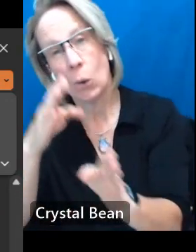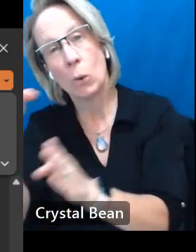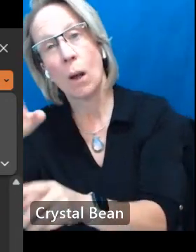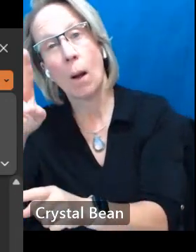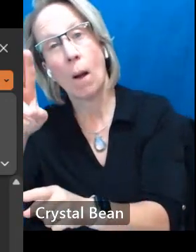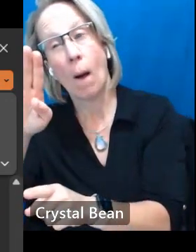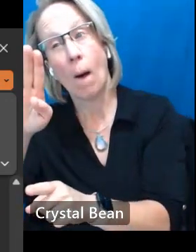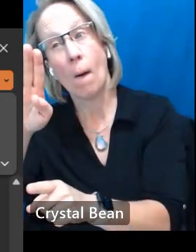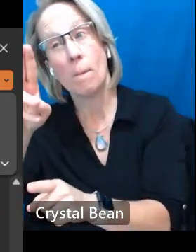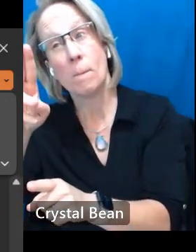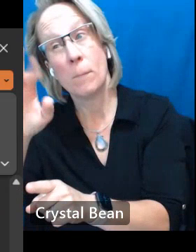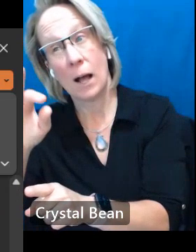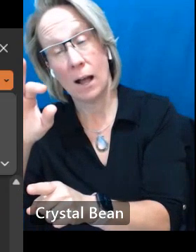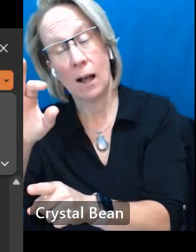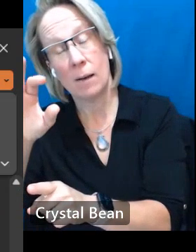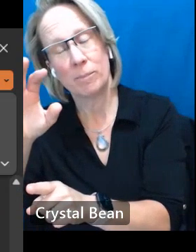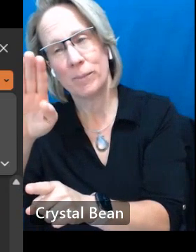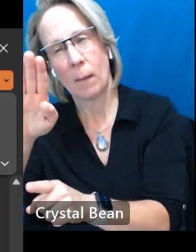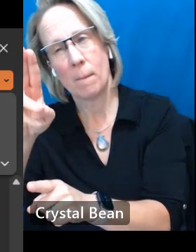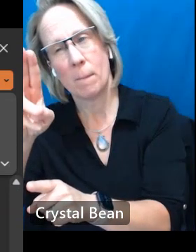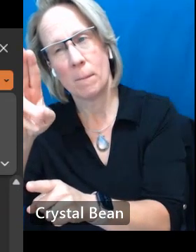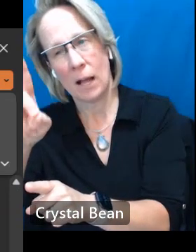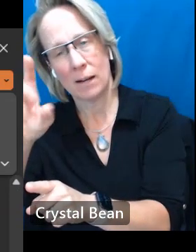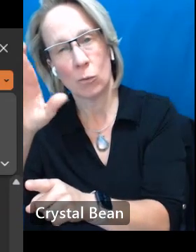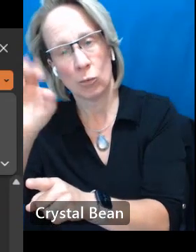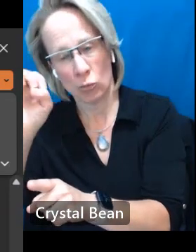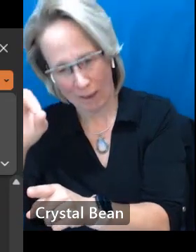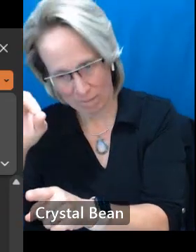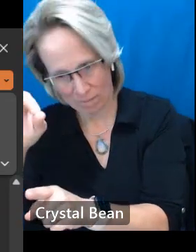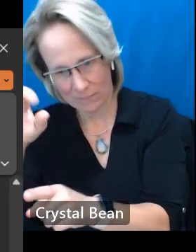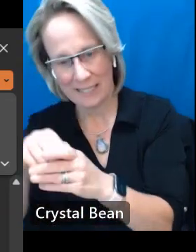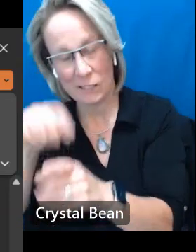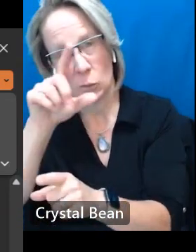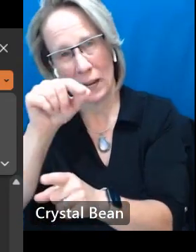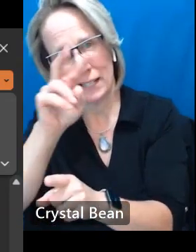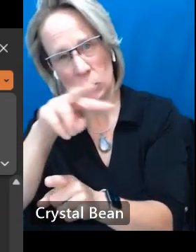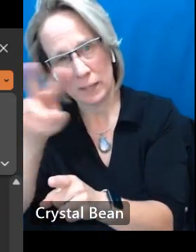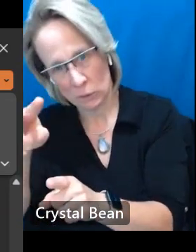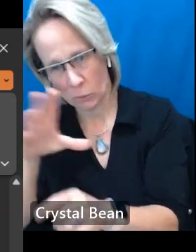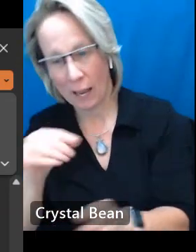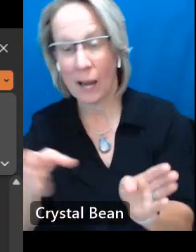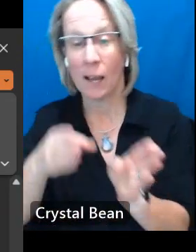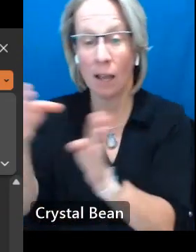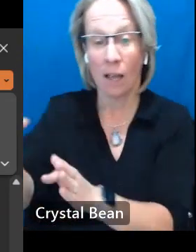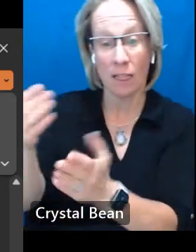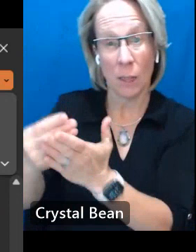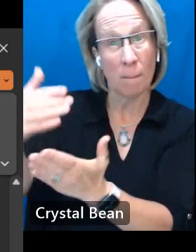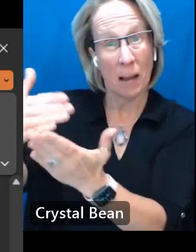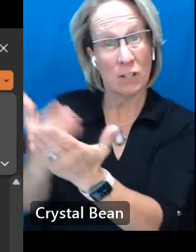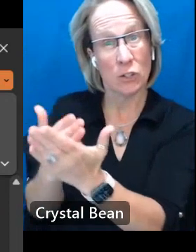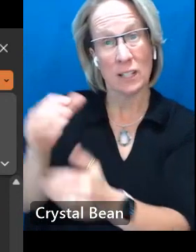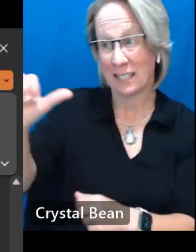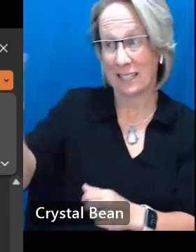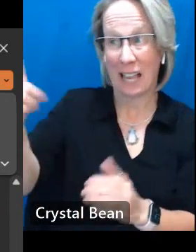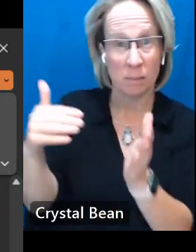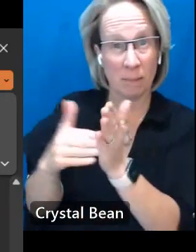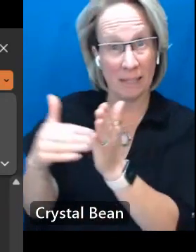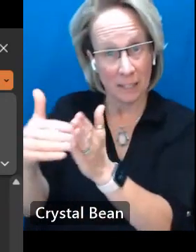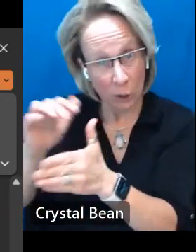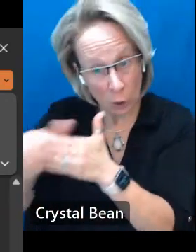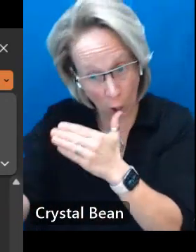year 2022. And as you can see, the budget was $10 million. It was all in the 400 category